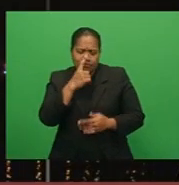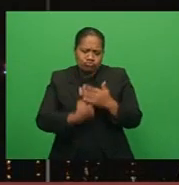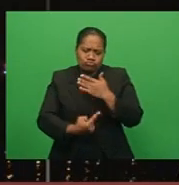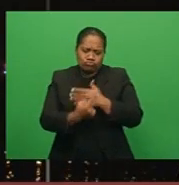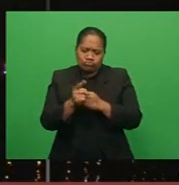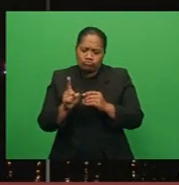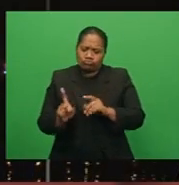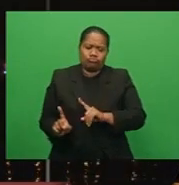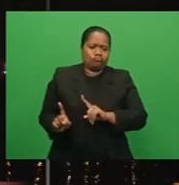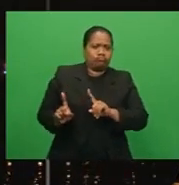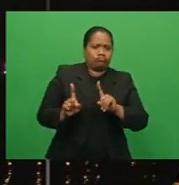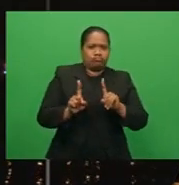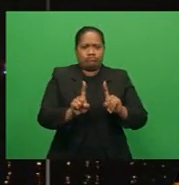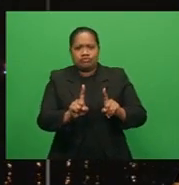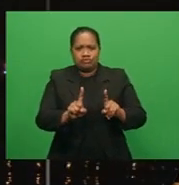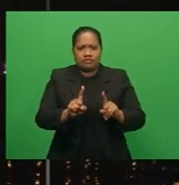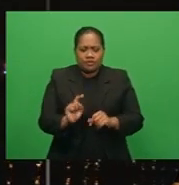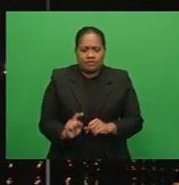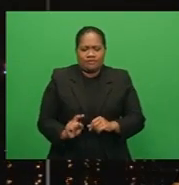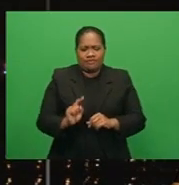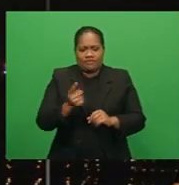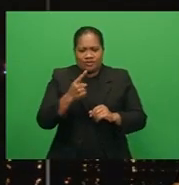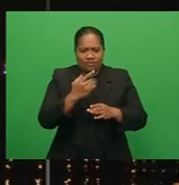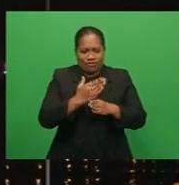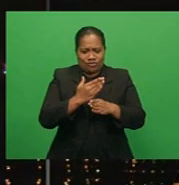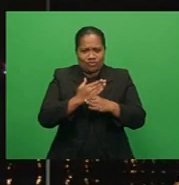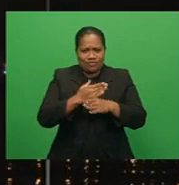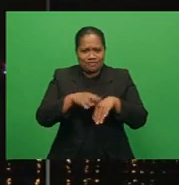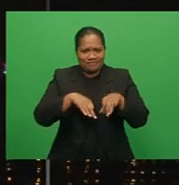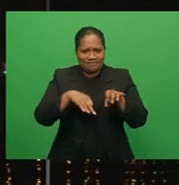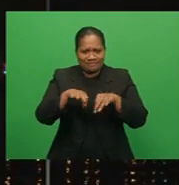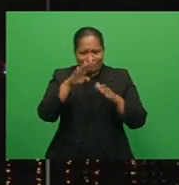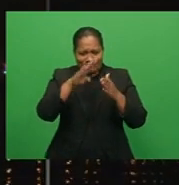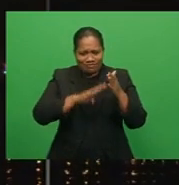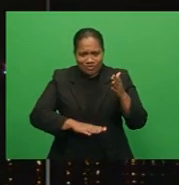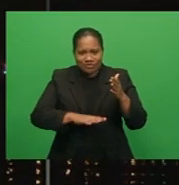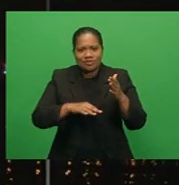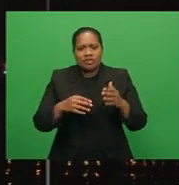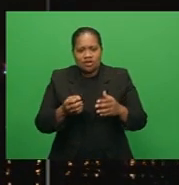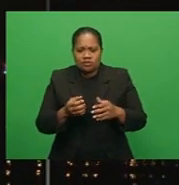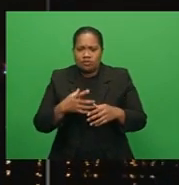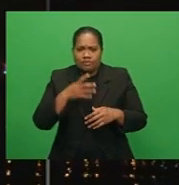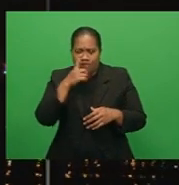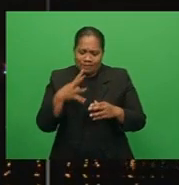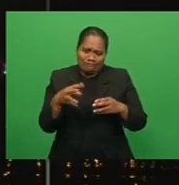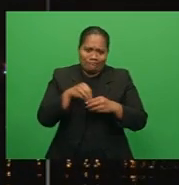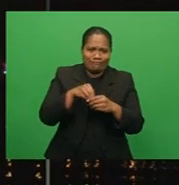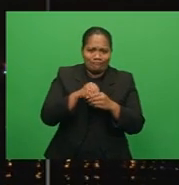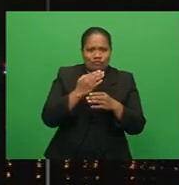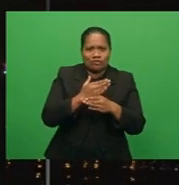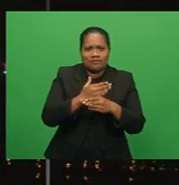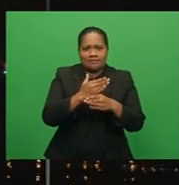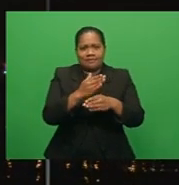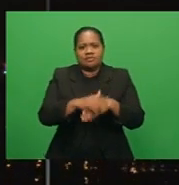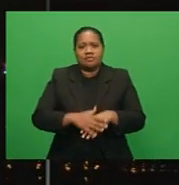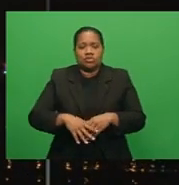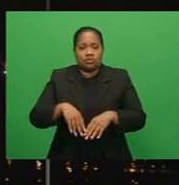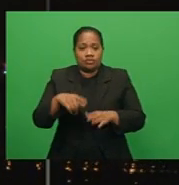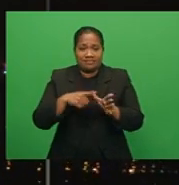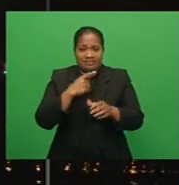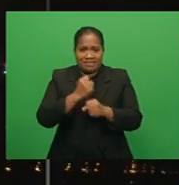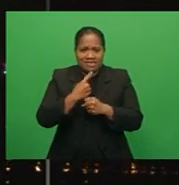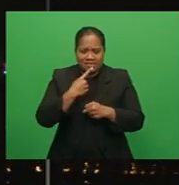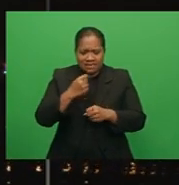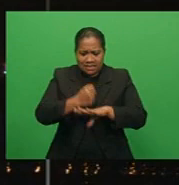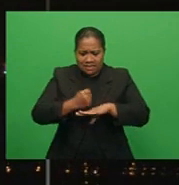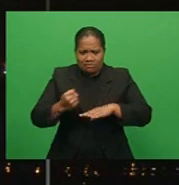round of the Stronger Together Job Support Scheme. Minister for Economy Ayasai Kayum says the government is trying to mitigate the job losses